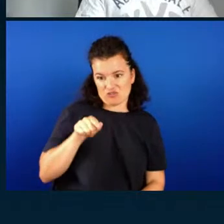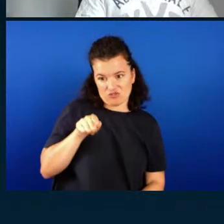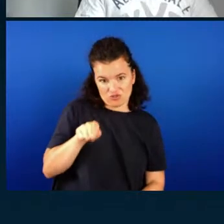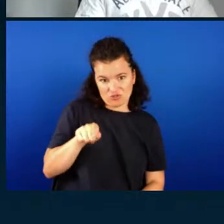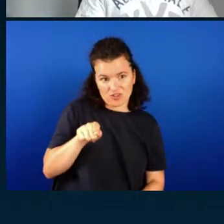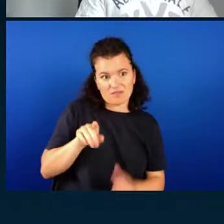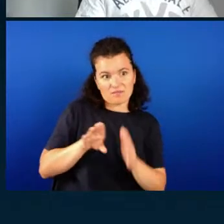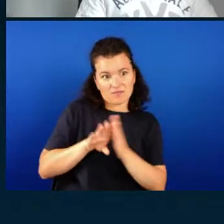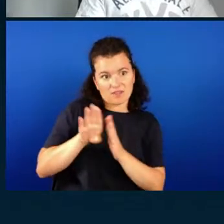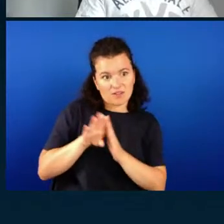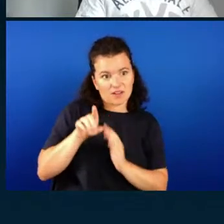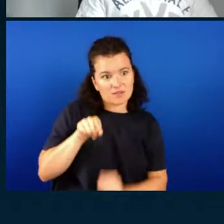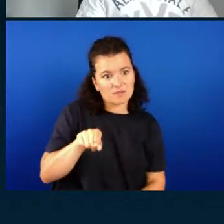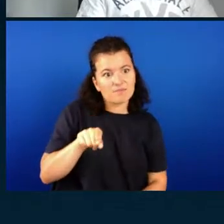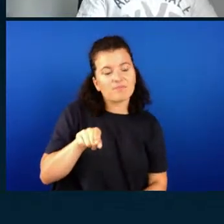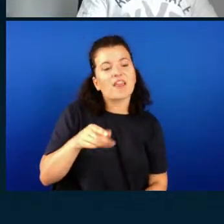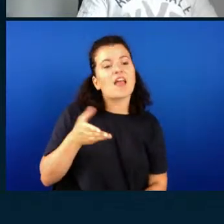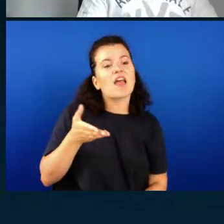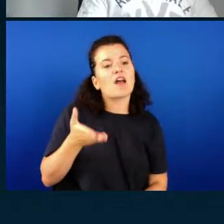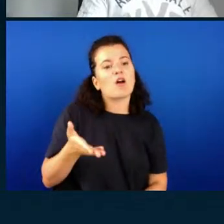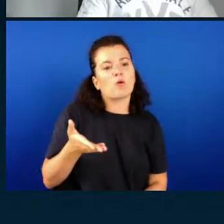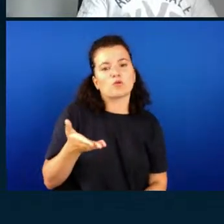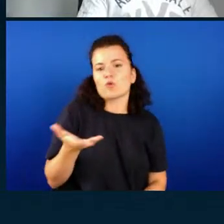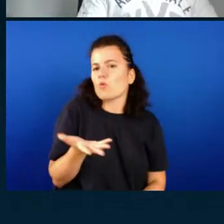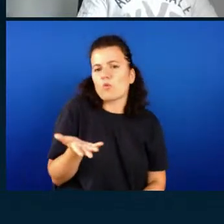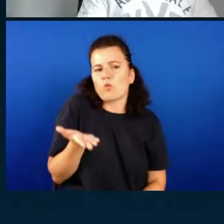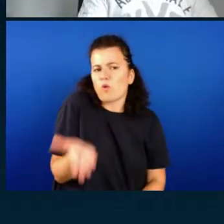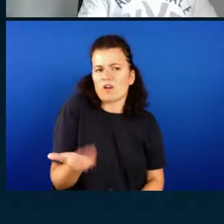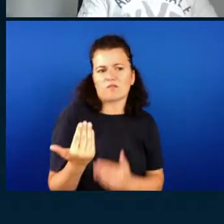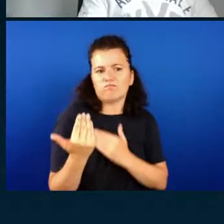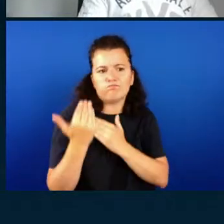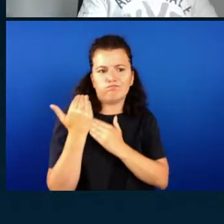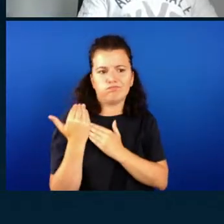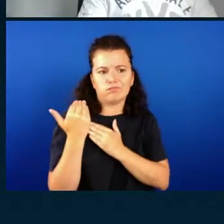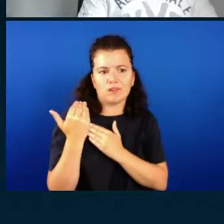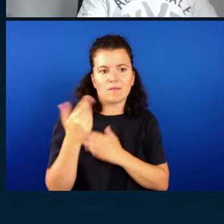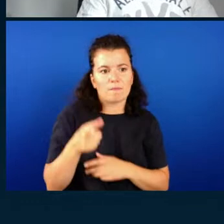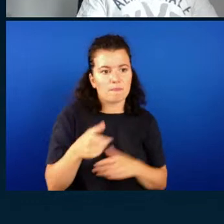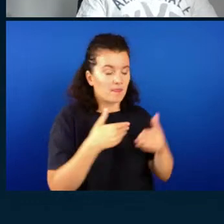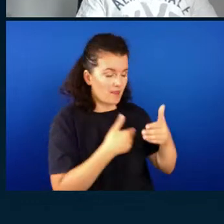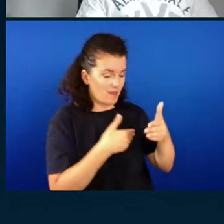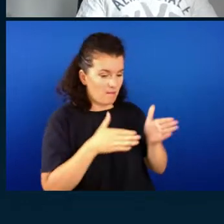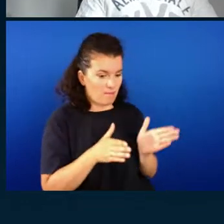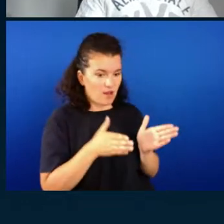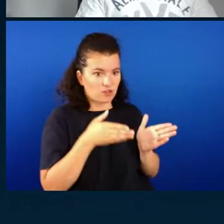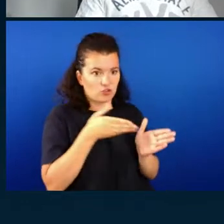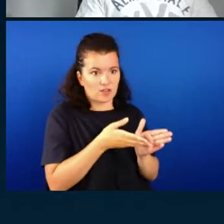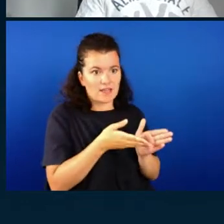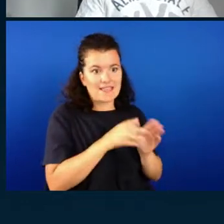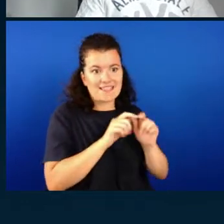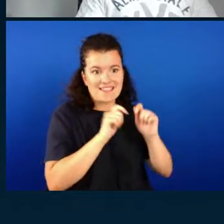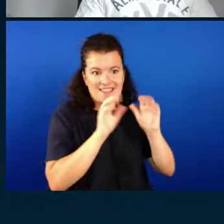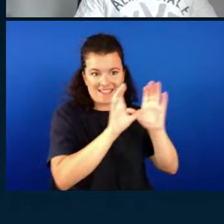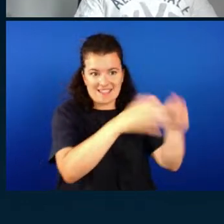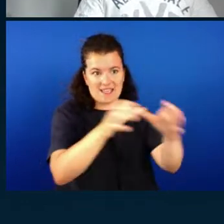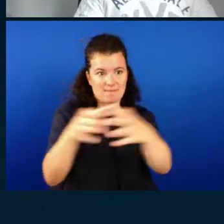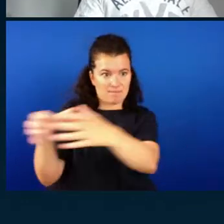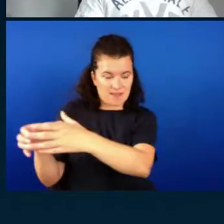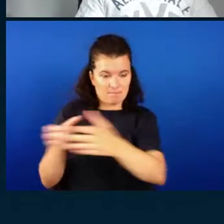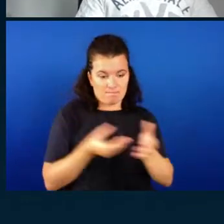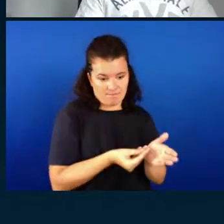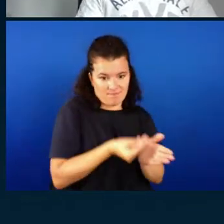the context of Azure DevOps here would be when the package is delivered to the DevOps teams are already using a